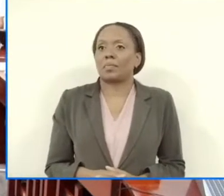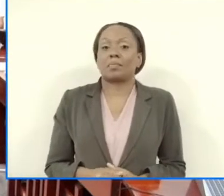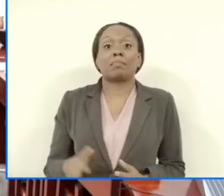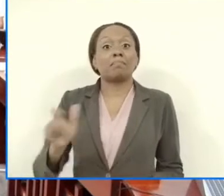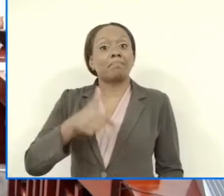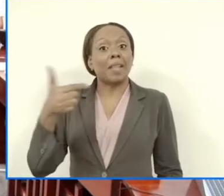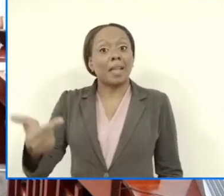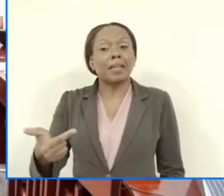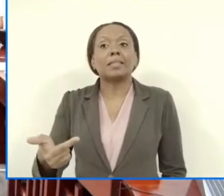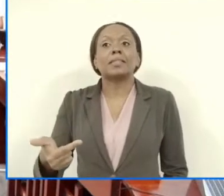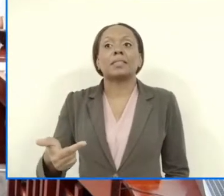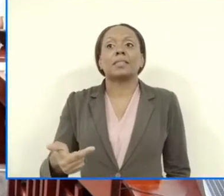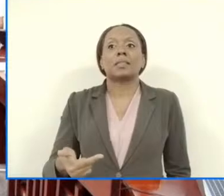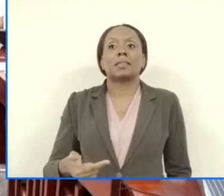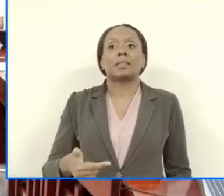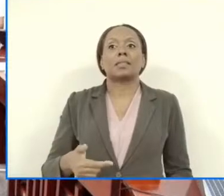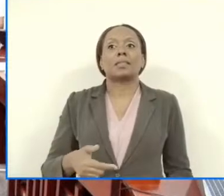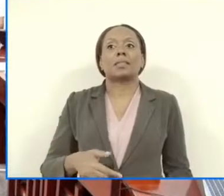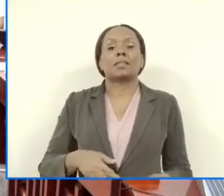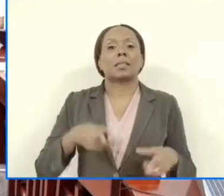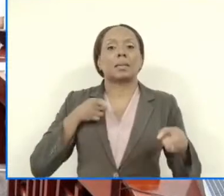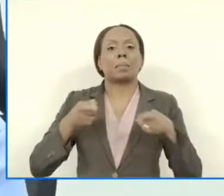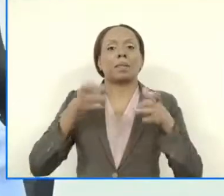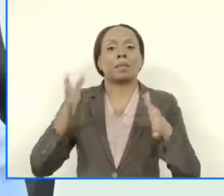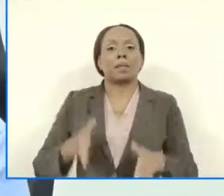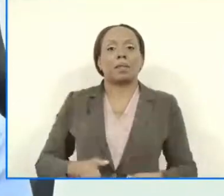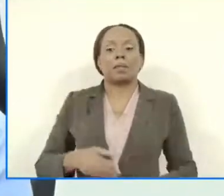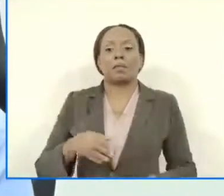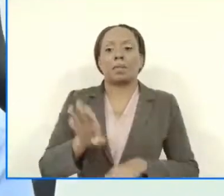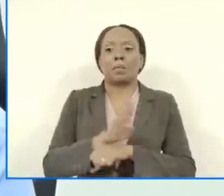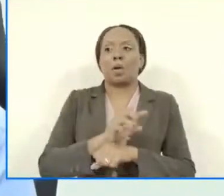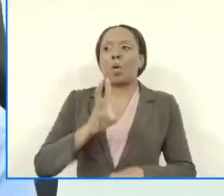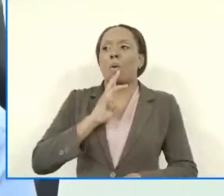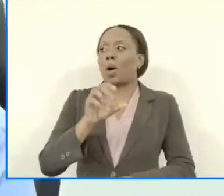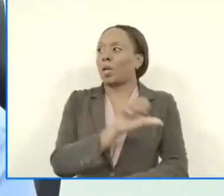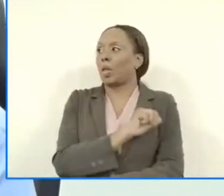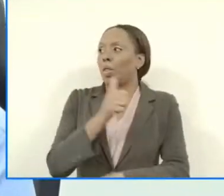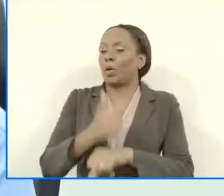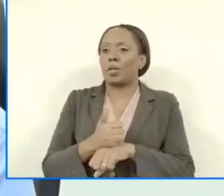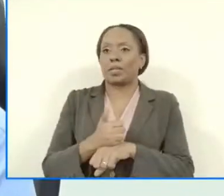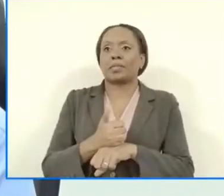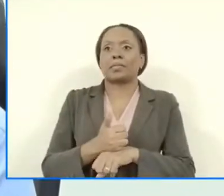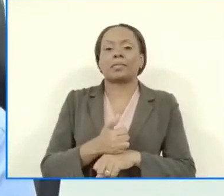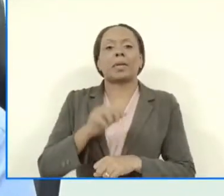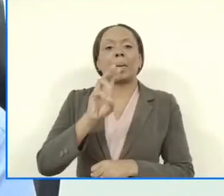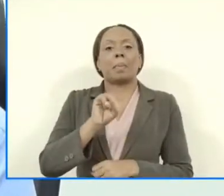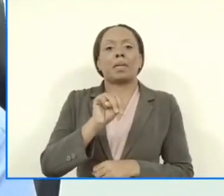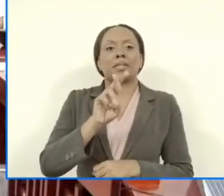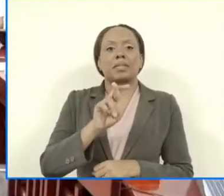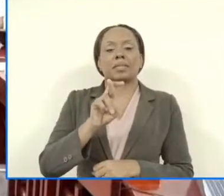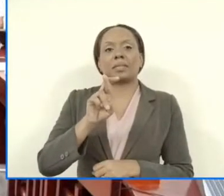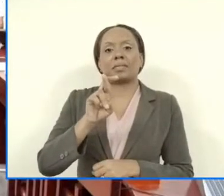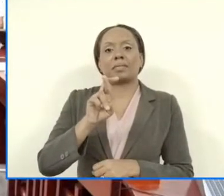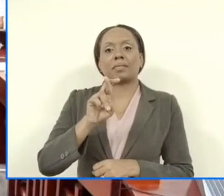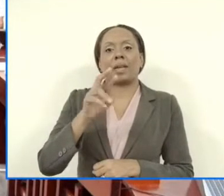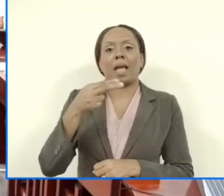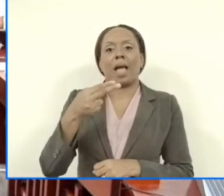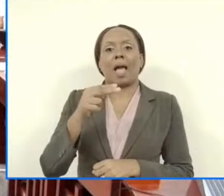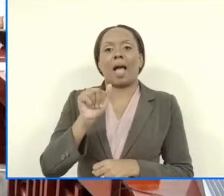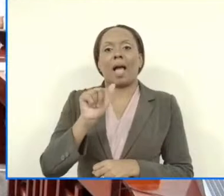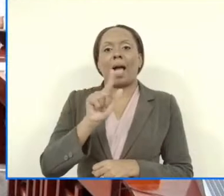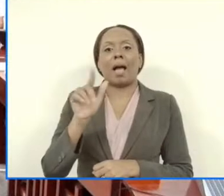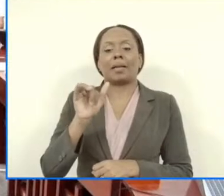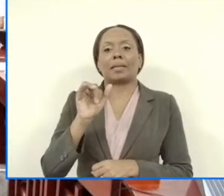Next up, I'm going to ask Mr. Keith Roy Halliday of the Barbados Water Authority to please give his report as to where they